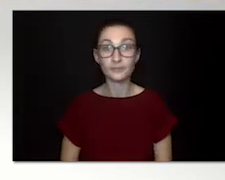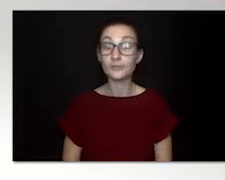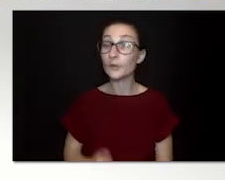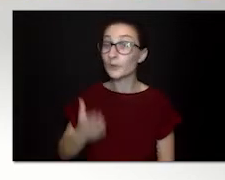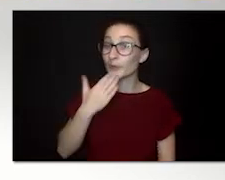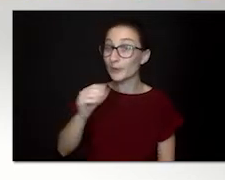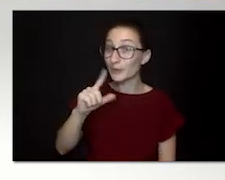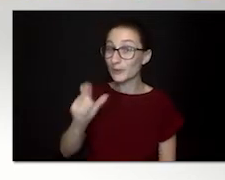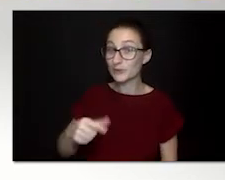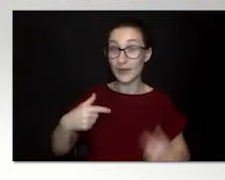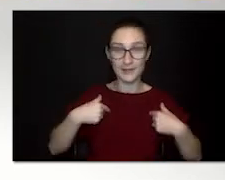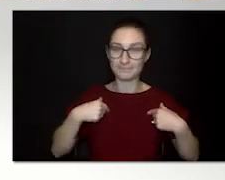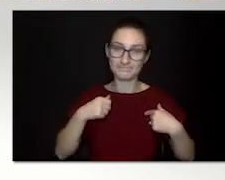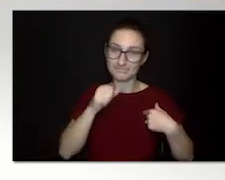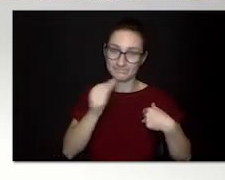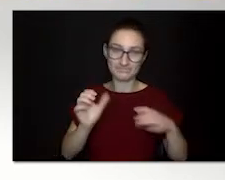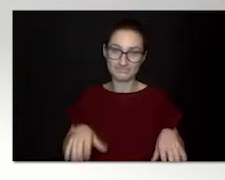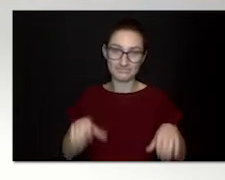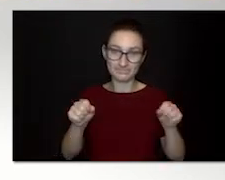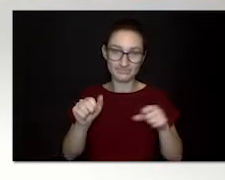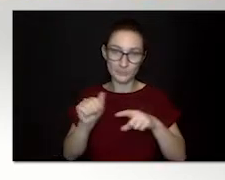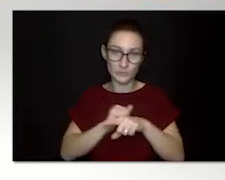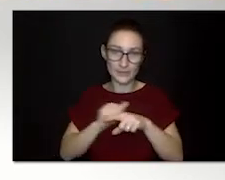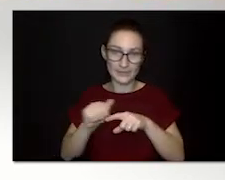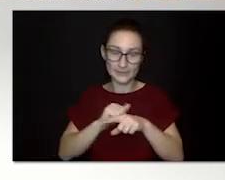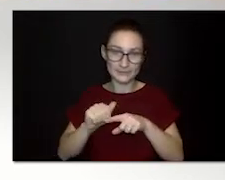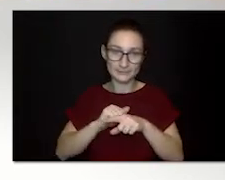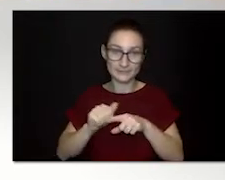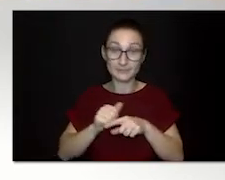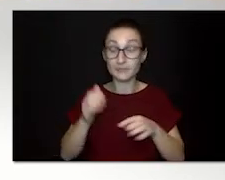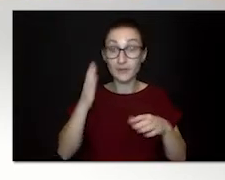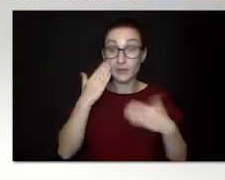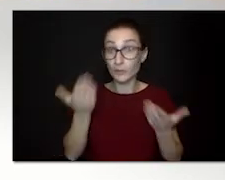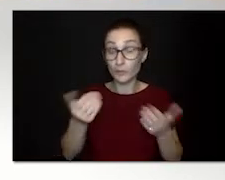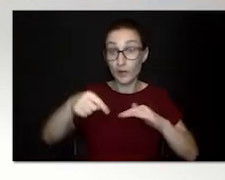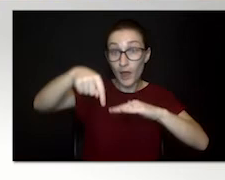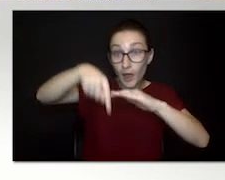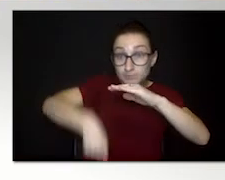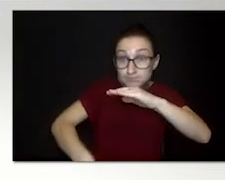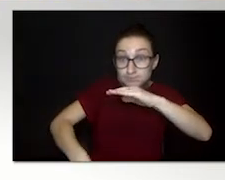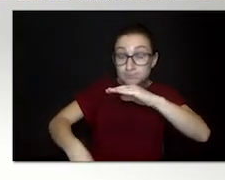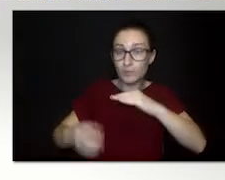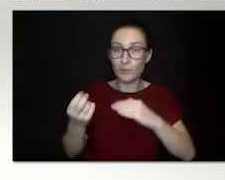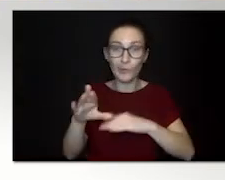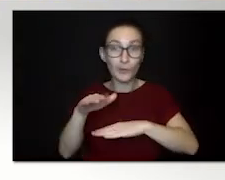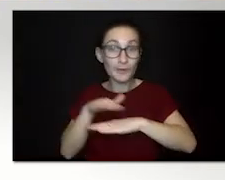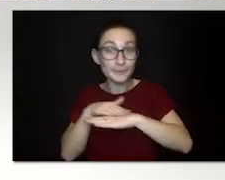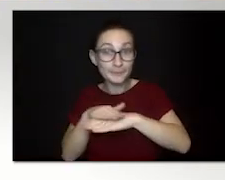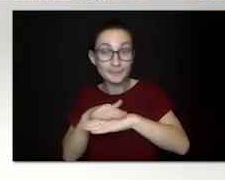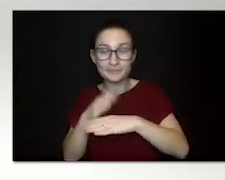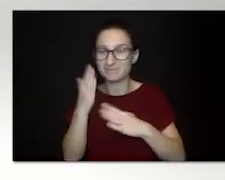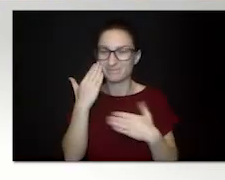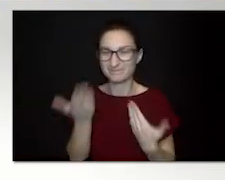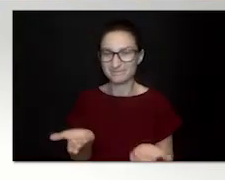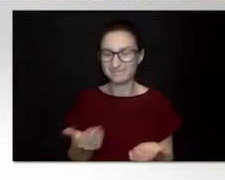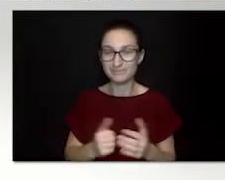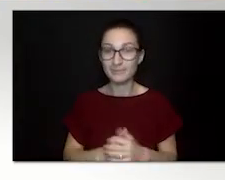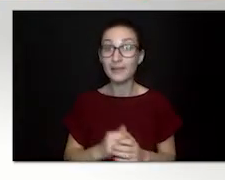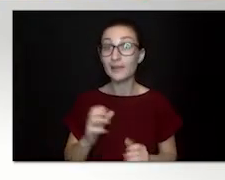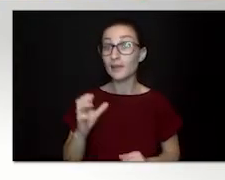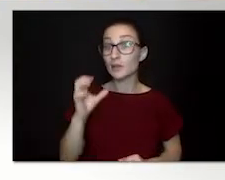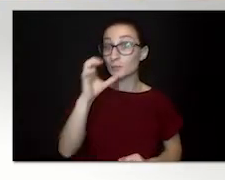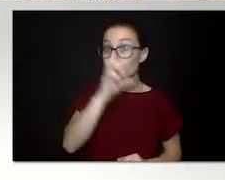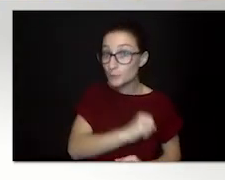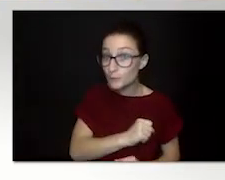That's a great question. I have not personally gone through the training, so I am not sure how much they cover or how in detail they cover. I would assume that